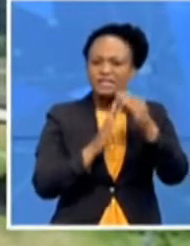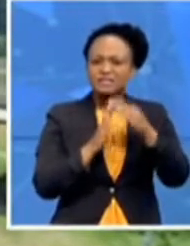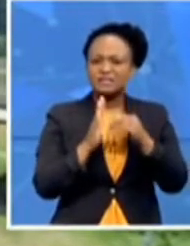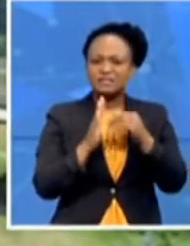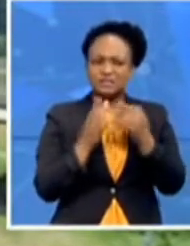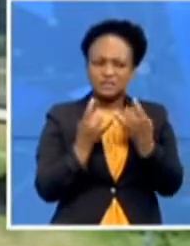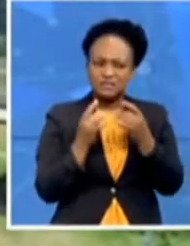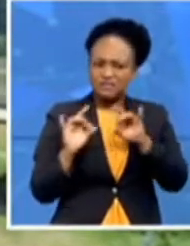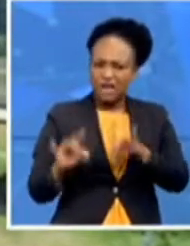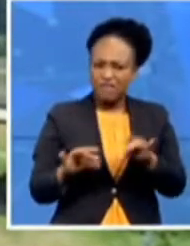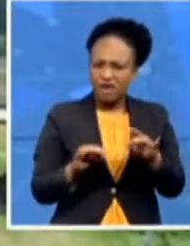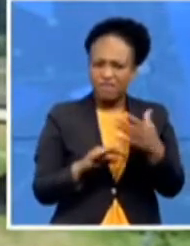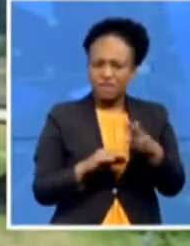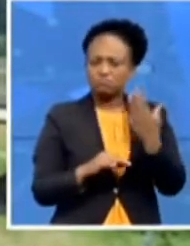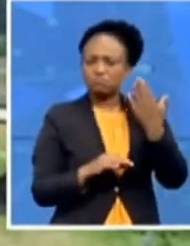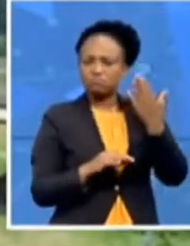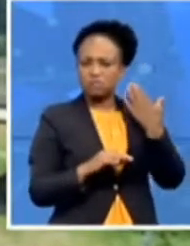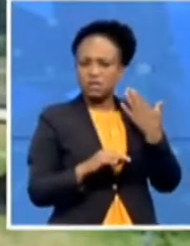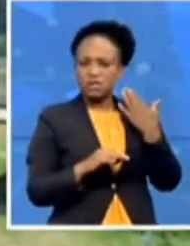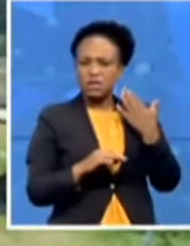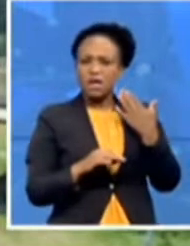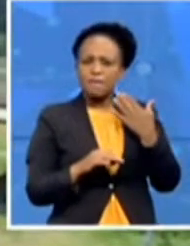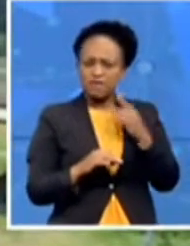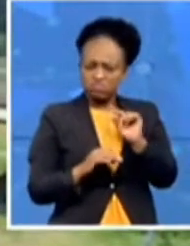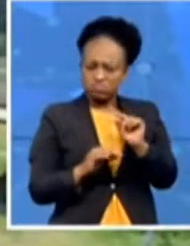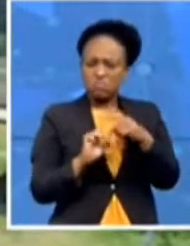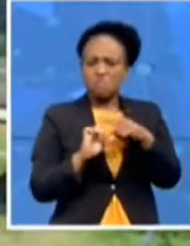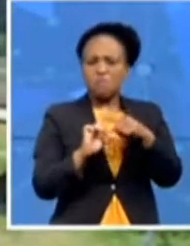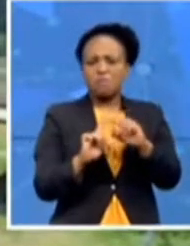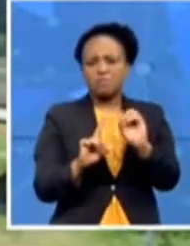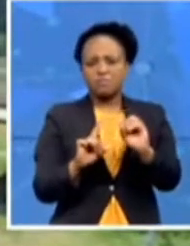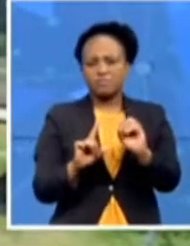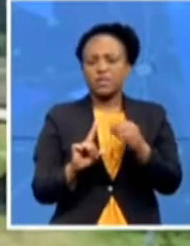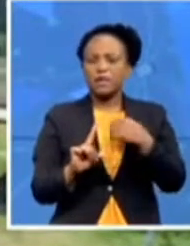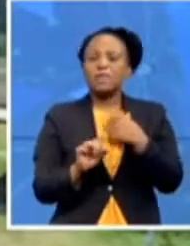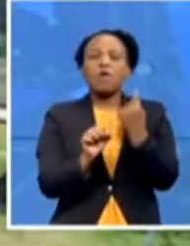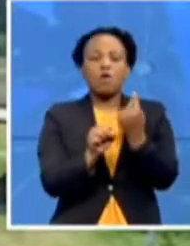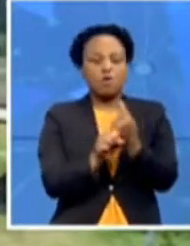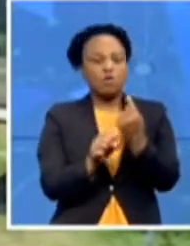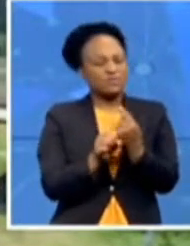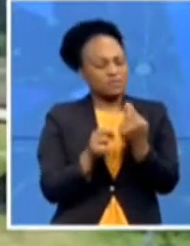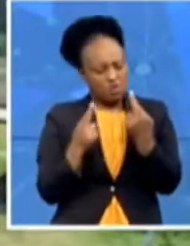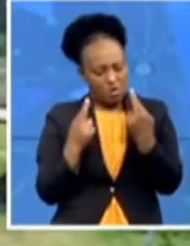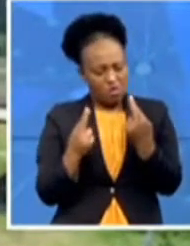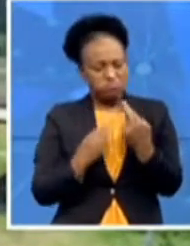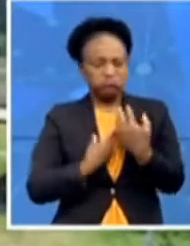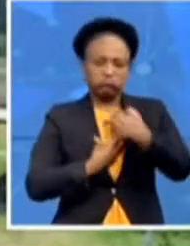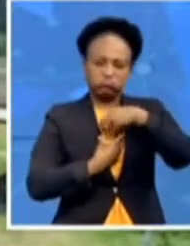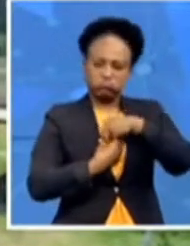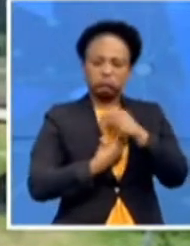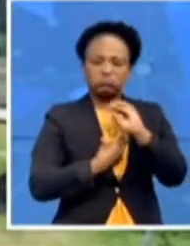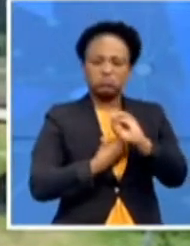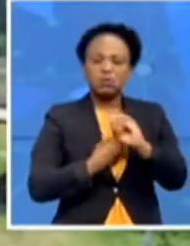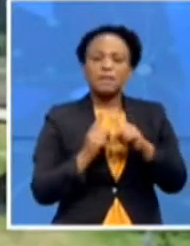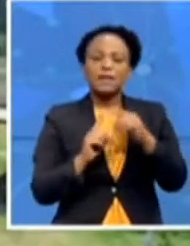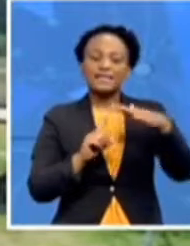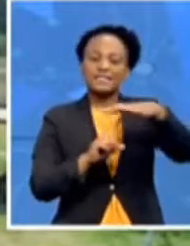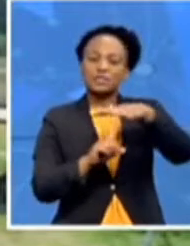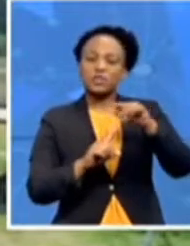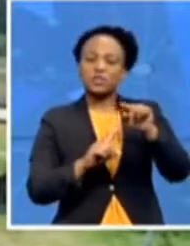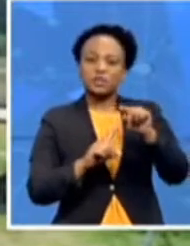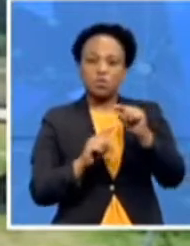worse than that. So I will always have hope. It's a question of, it's not the situation that you are in, it's how you look at it. You can either look at the problems